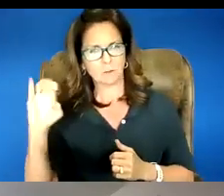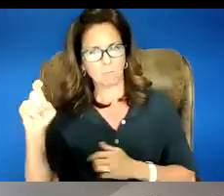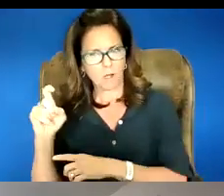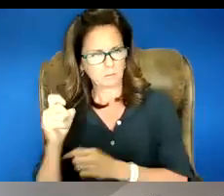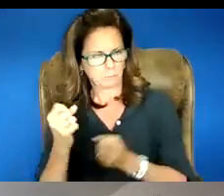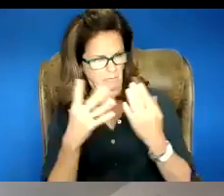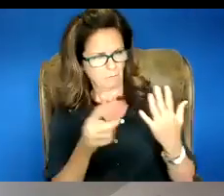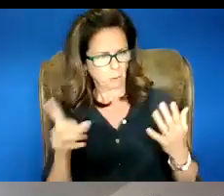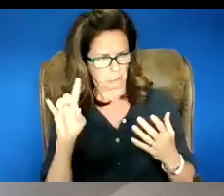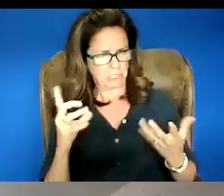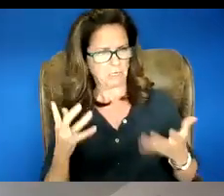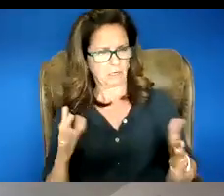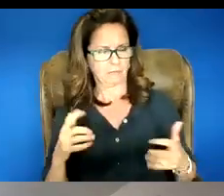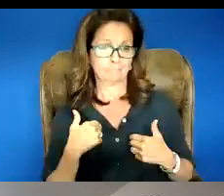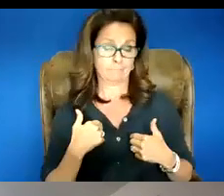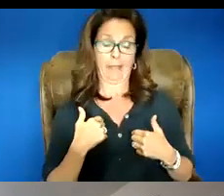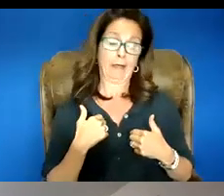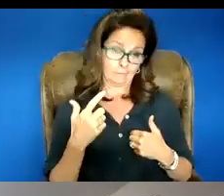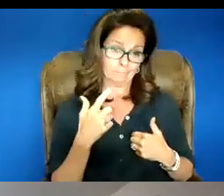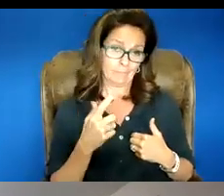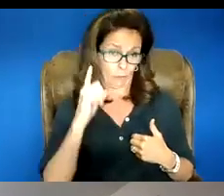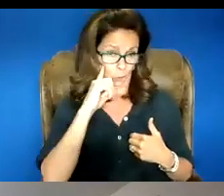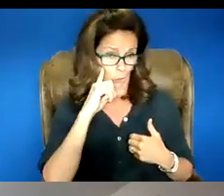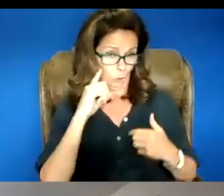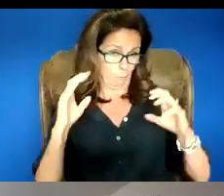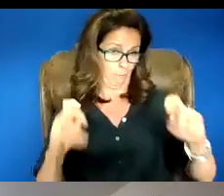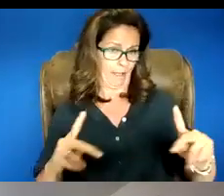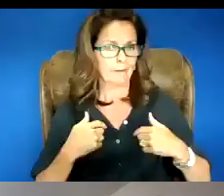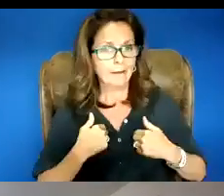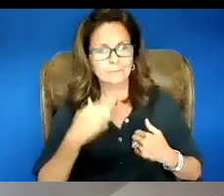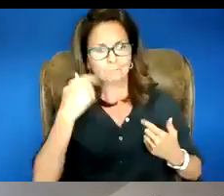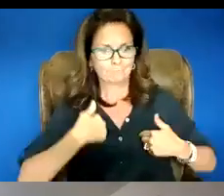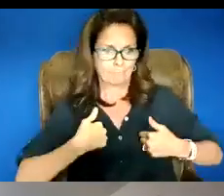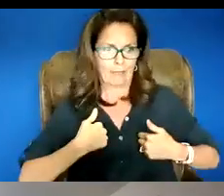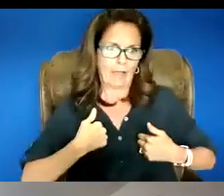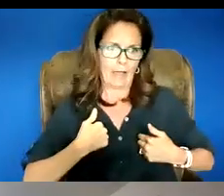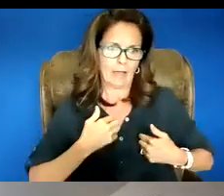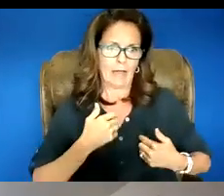from, I'm the guy who's responding without my name, just wellness inbox,